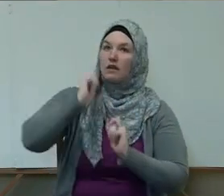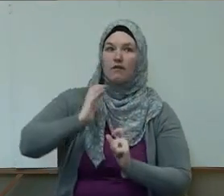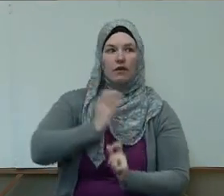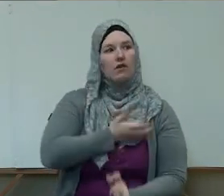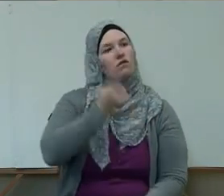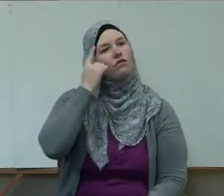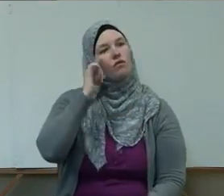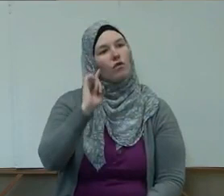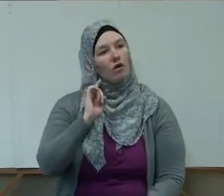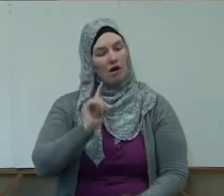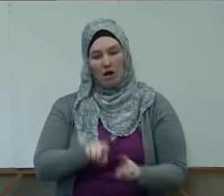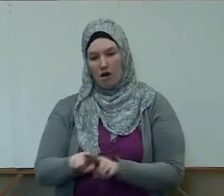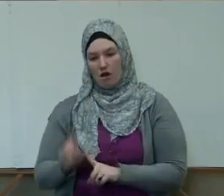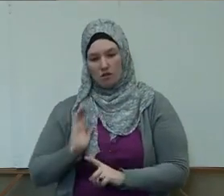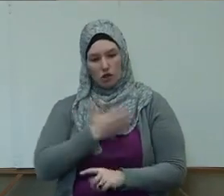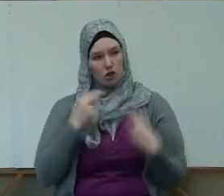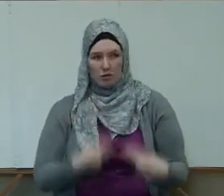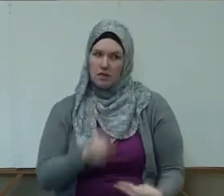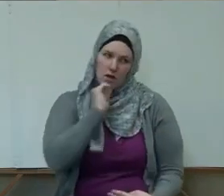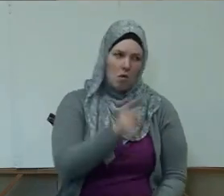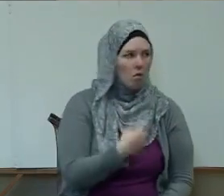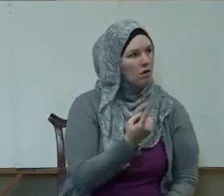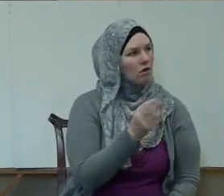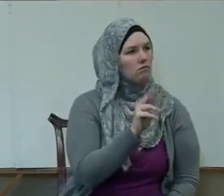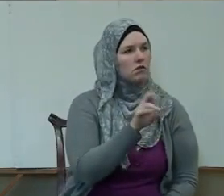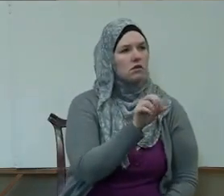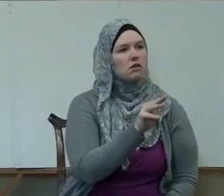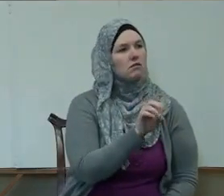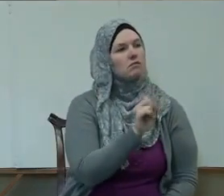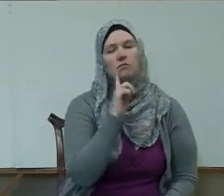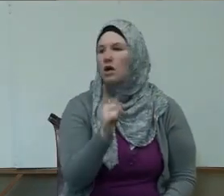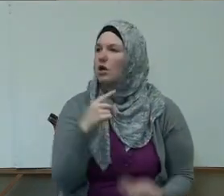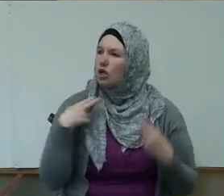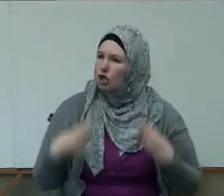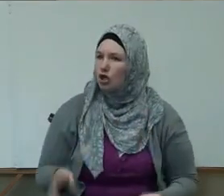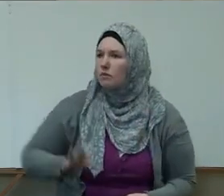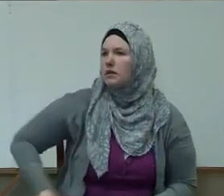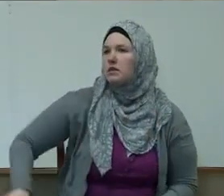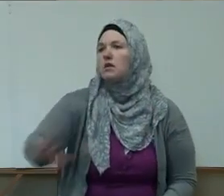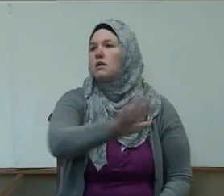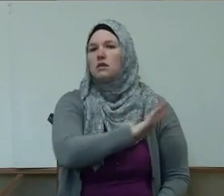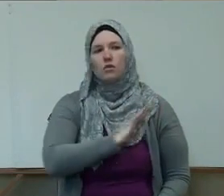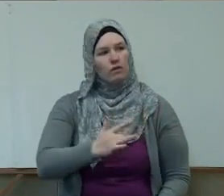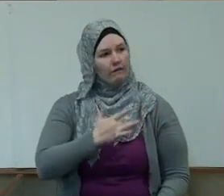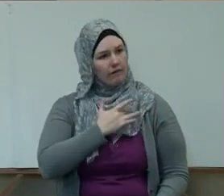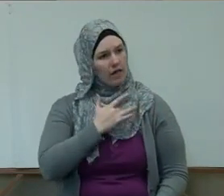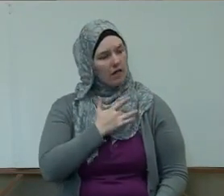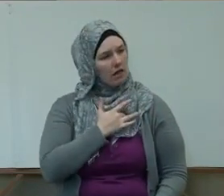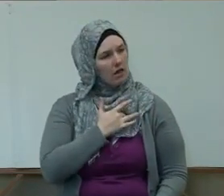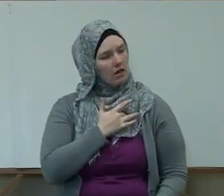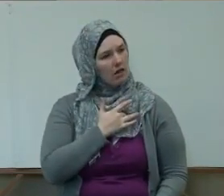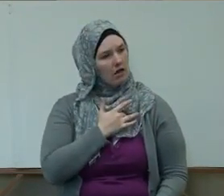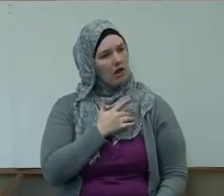for us as humans, not only Muslims, for every human being to feel that he or she